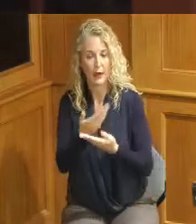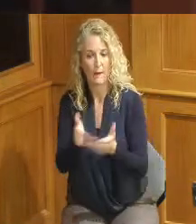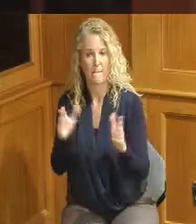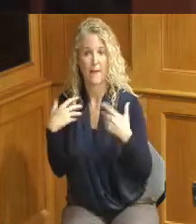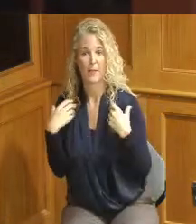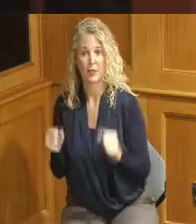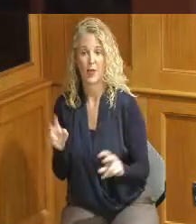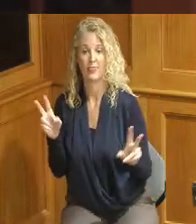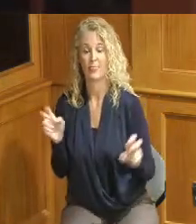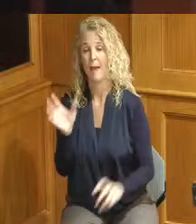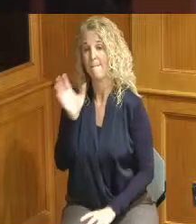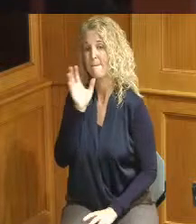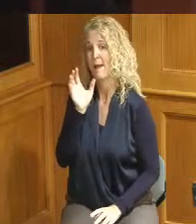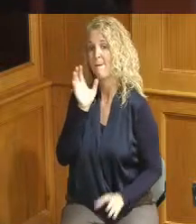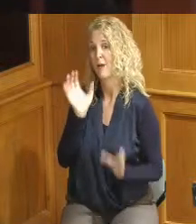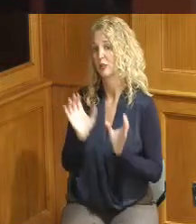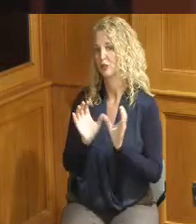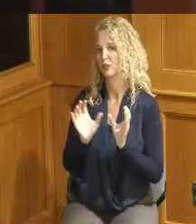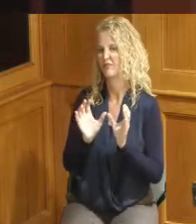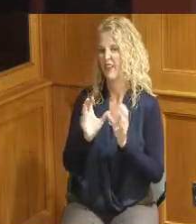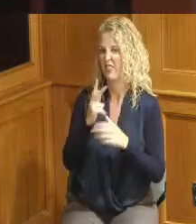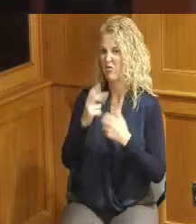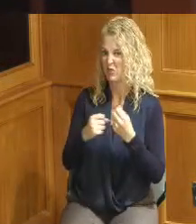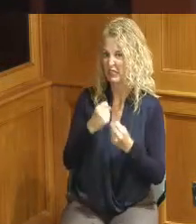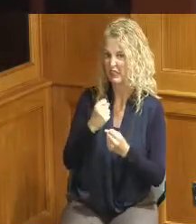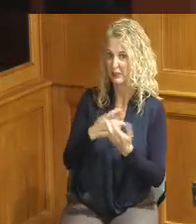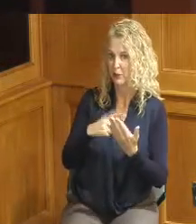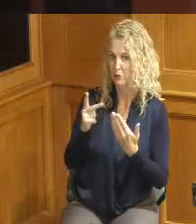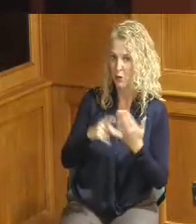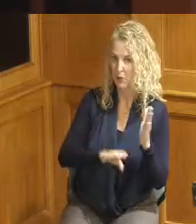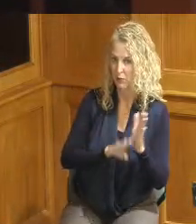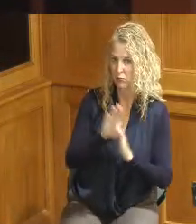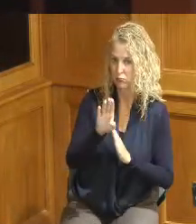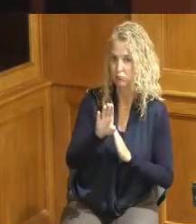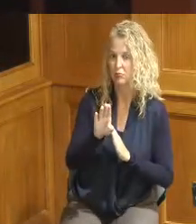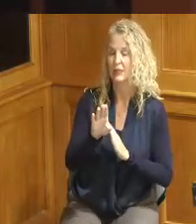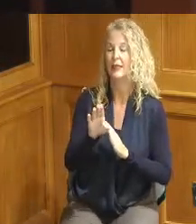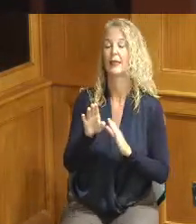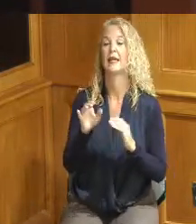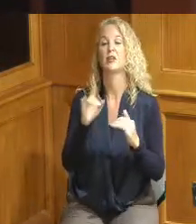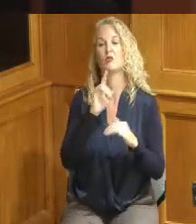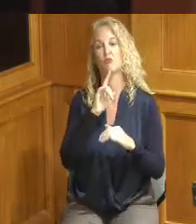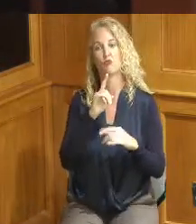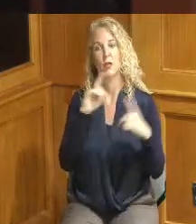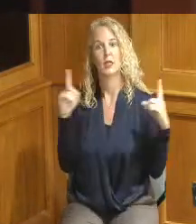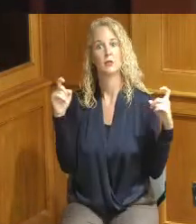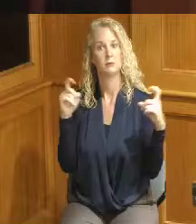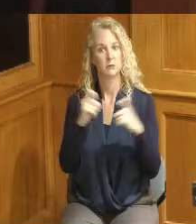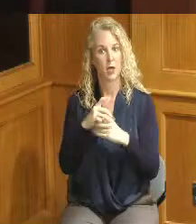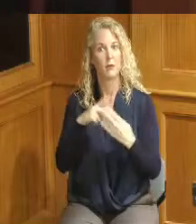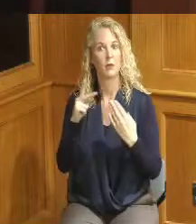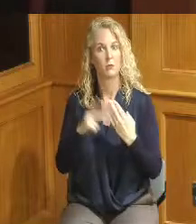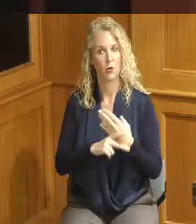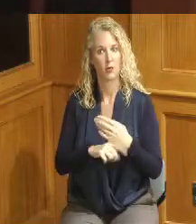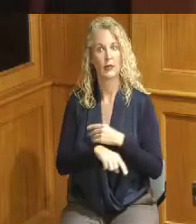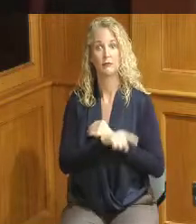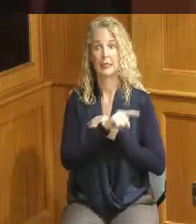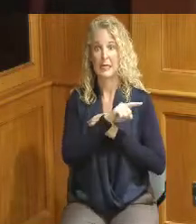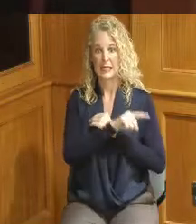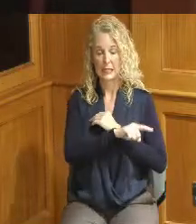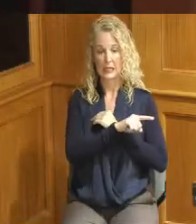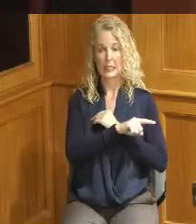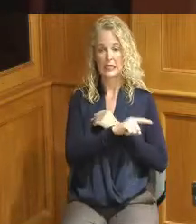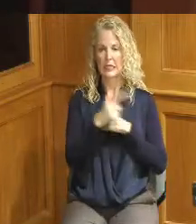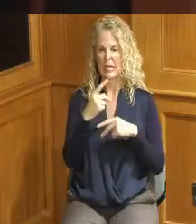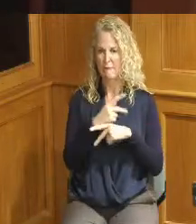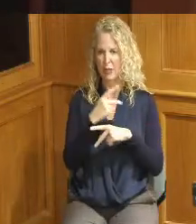Mama Certified took more than 3 years to develop and is a complex program. Brian was able to take